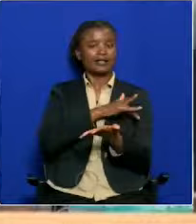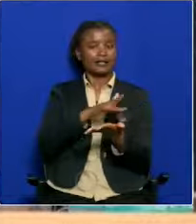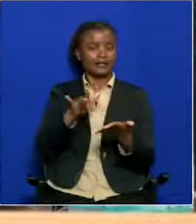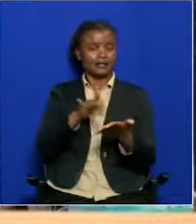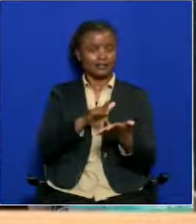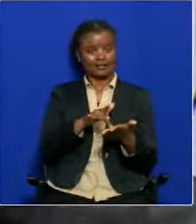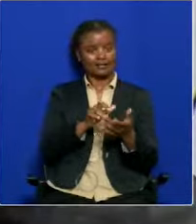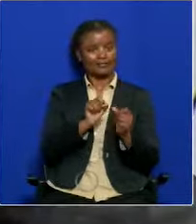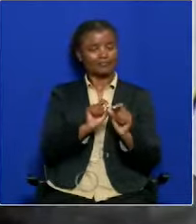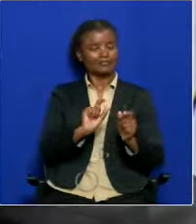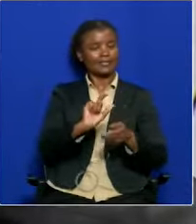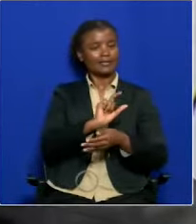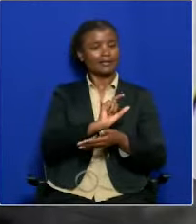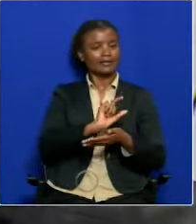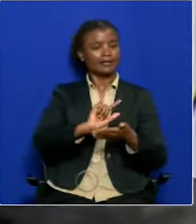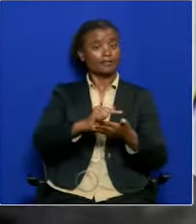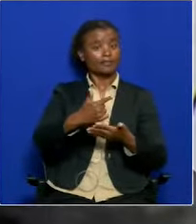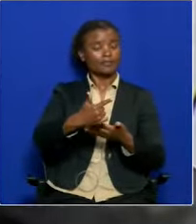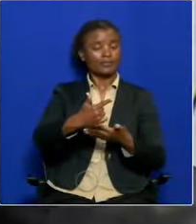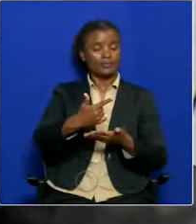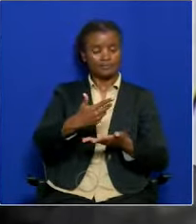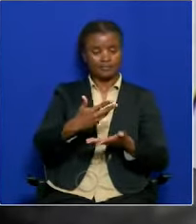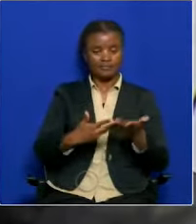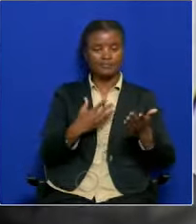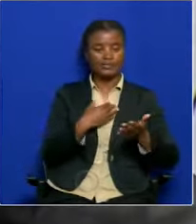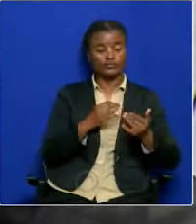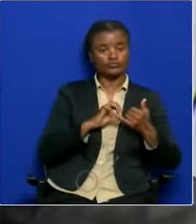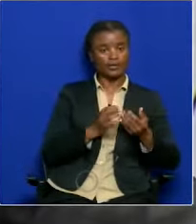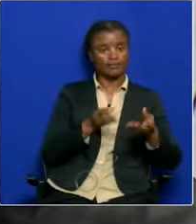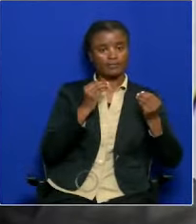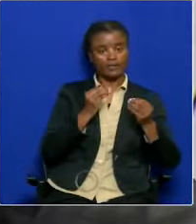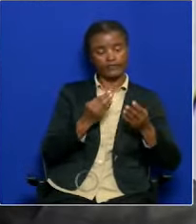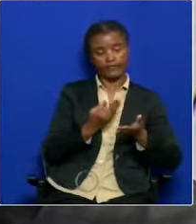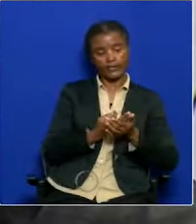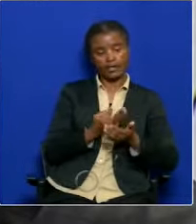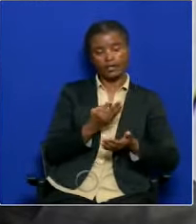I am at page 146.